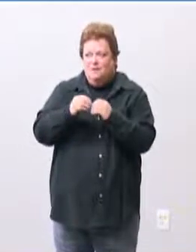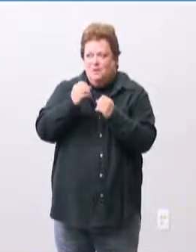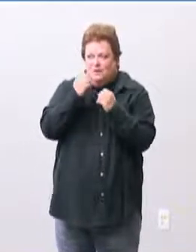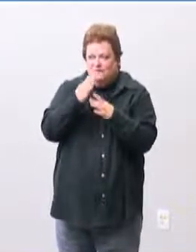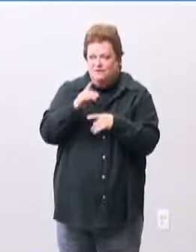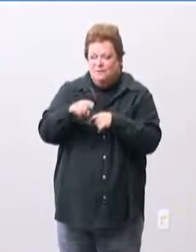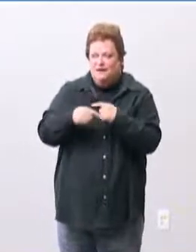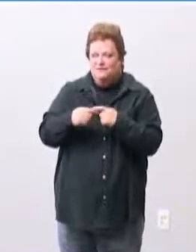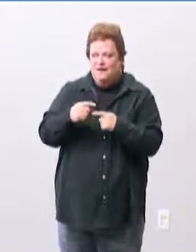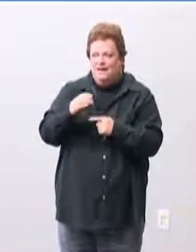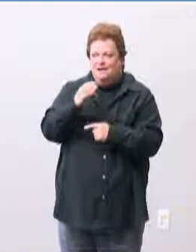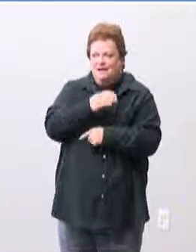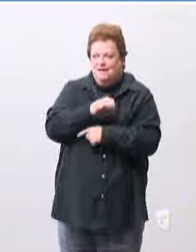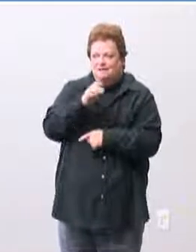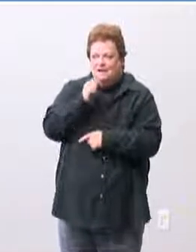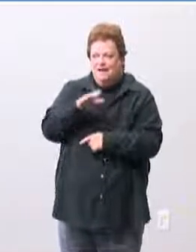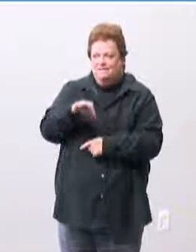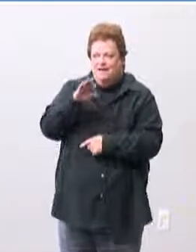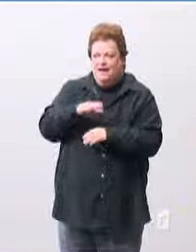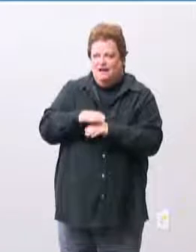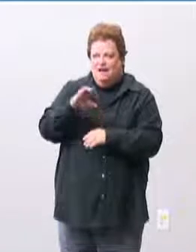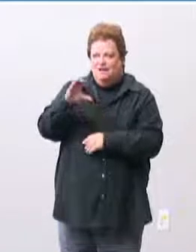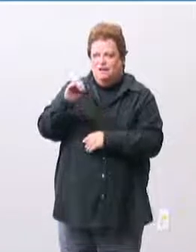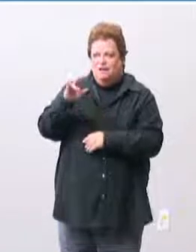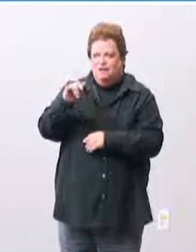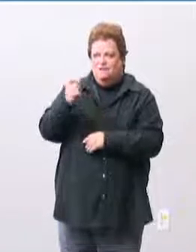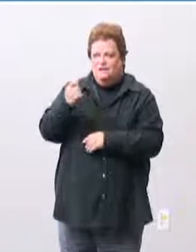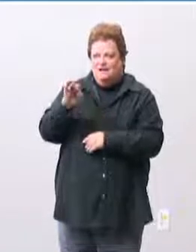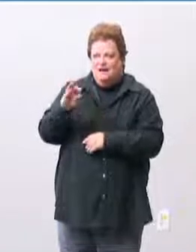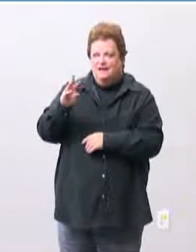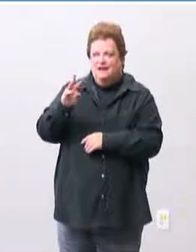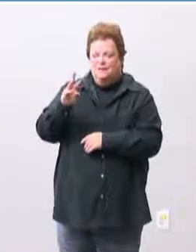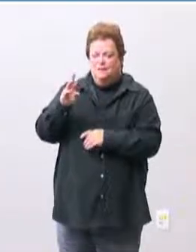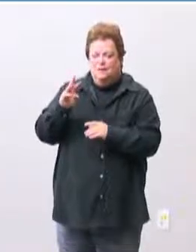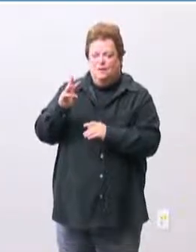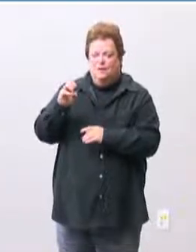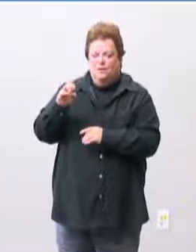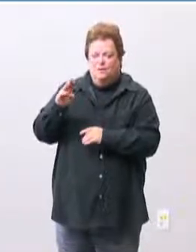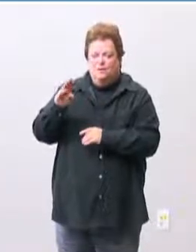upcoming clinics can be found on the COVID-19 webpage.